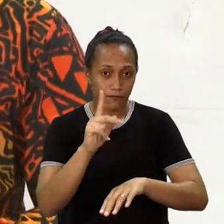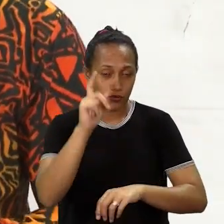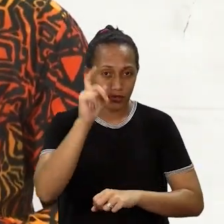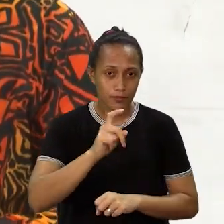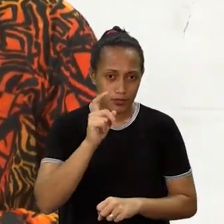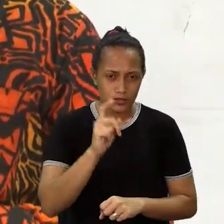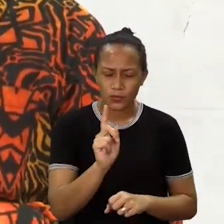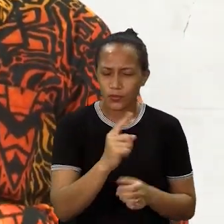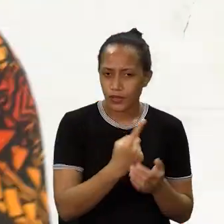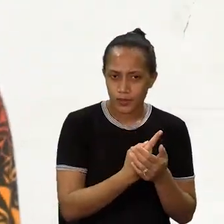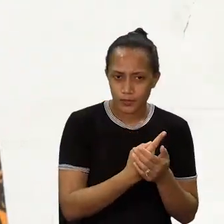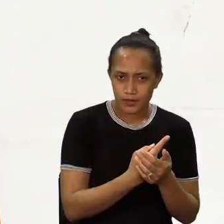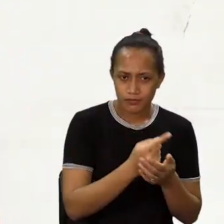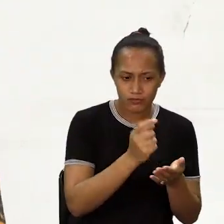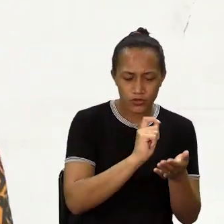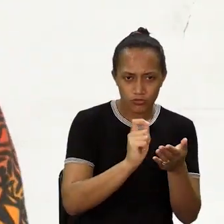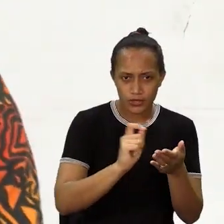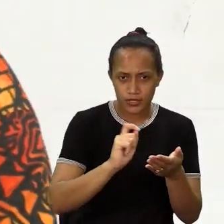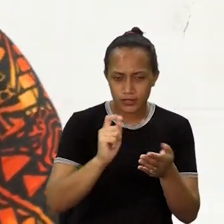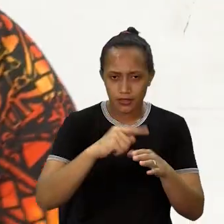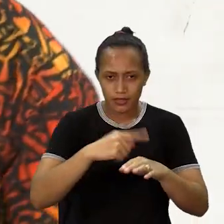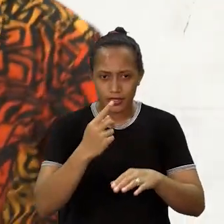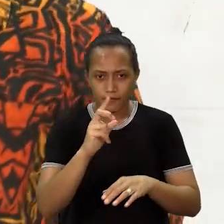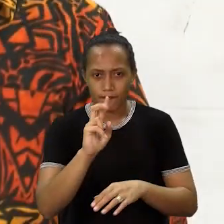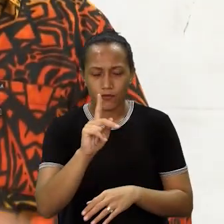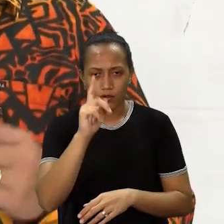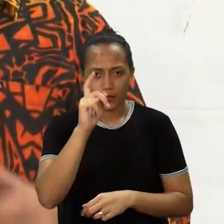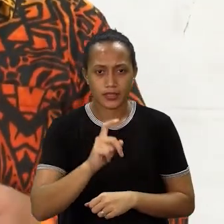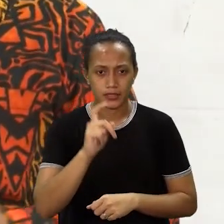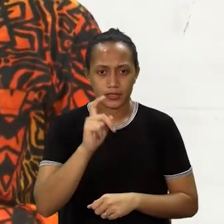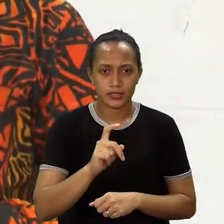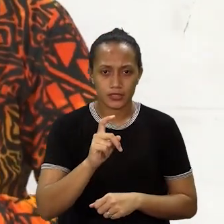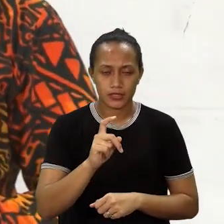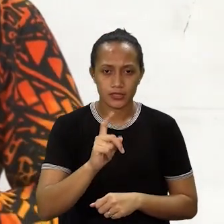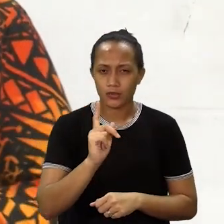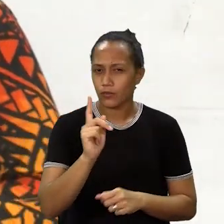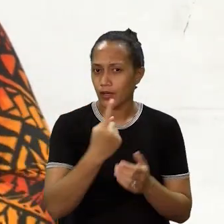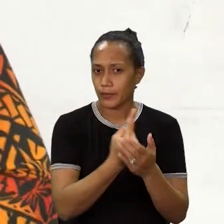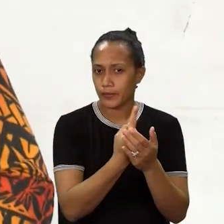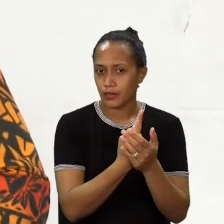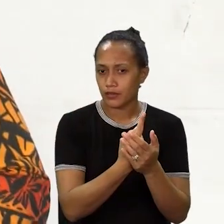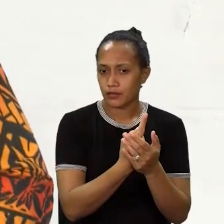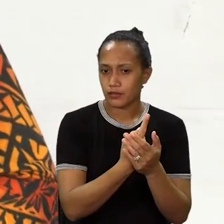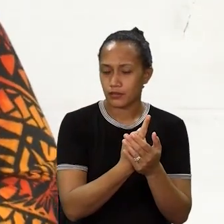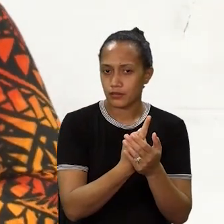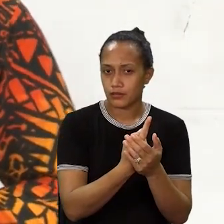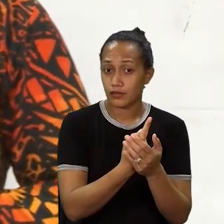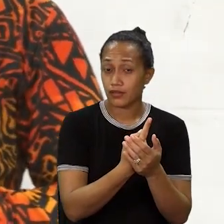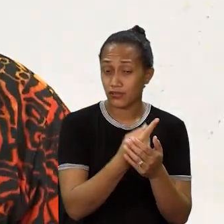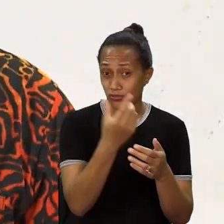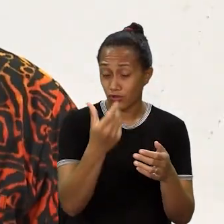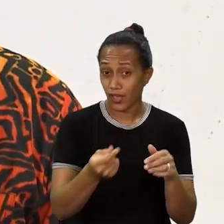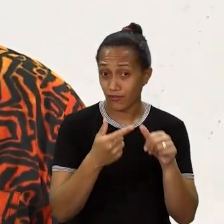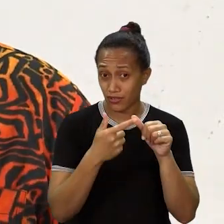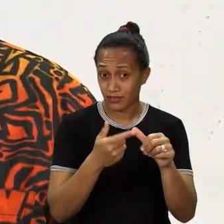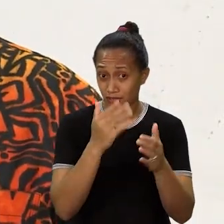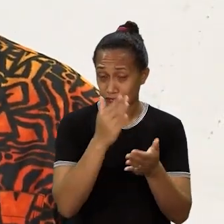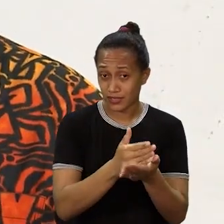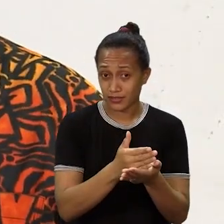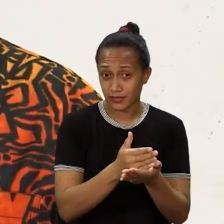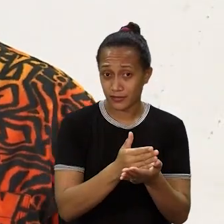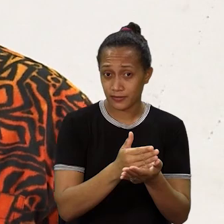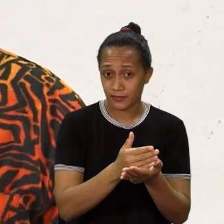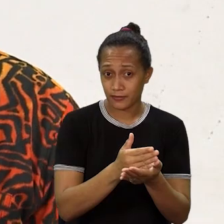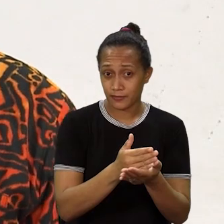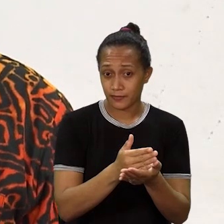be late for the bus? What is happening if the writer is going to be late for the bus? Were you able to